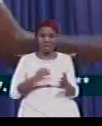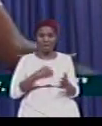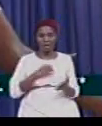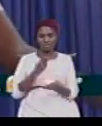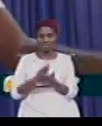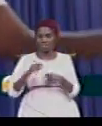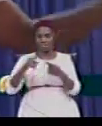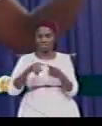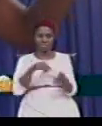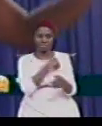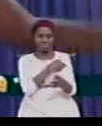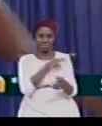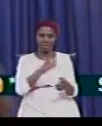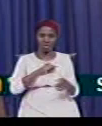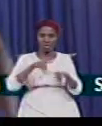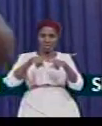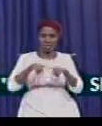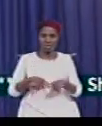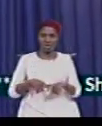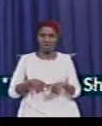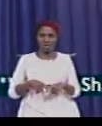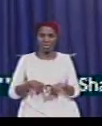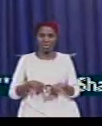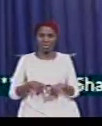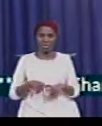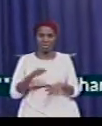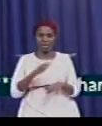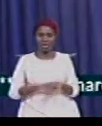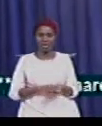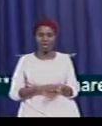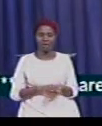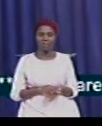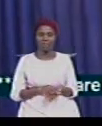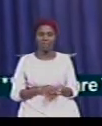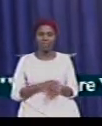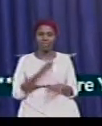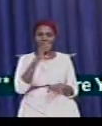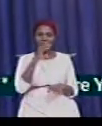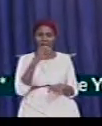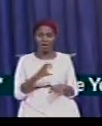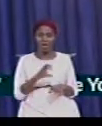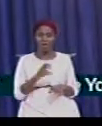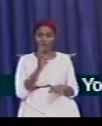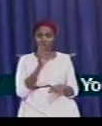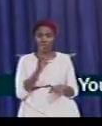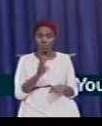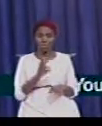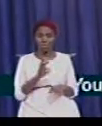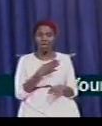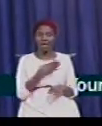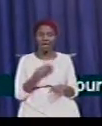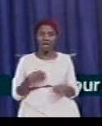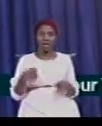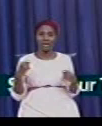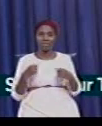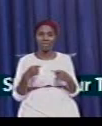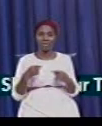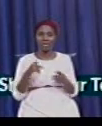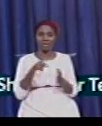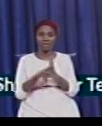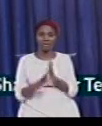on a painkiller and hot water when my menses want to come. So as we came to this